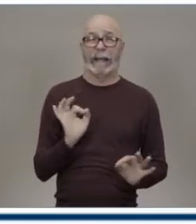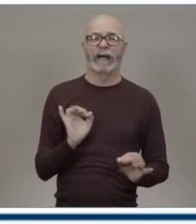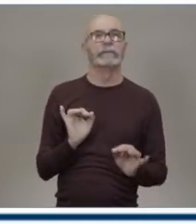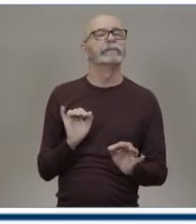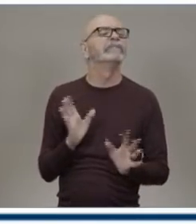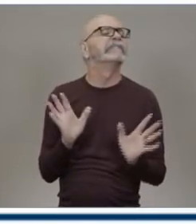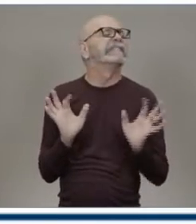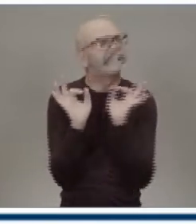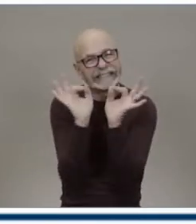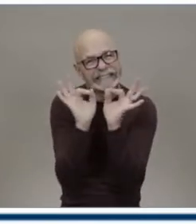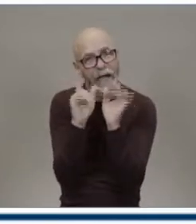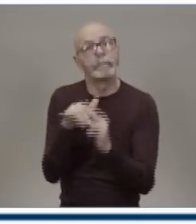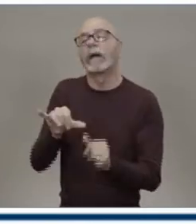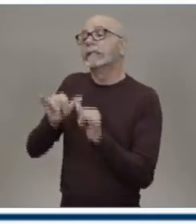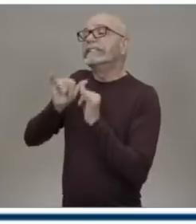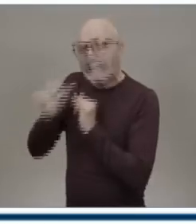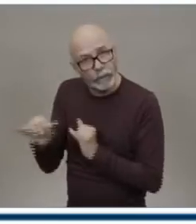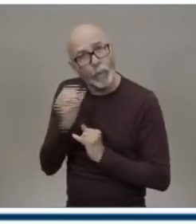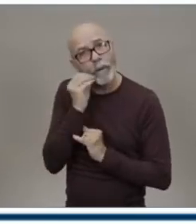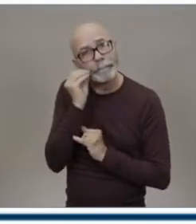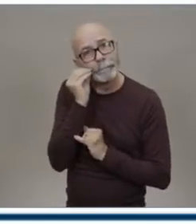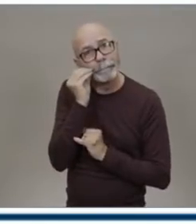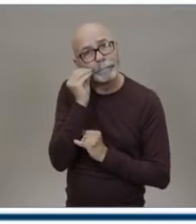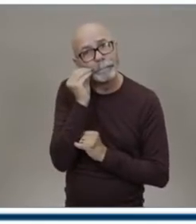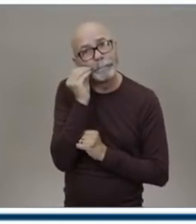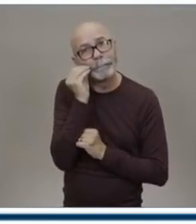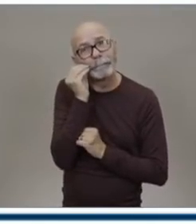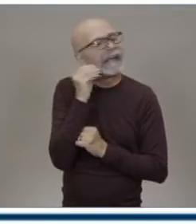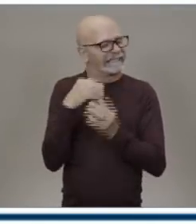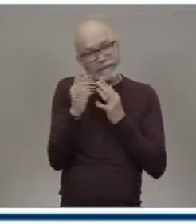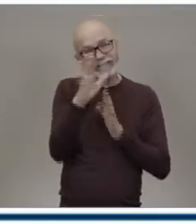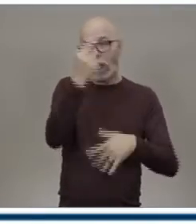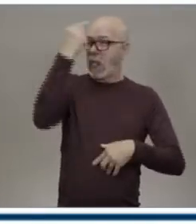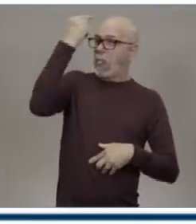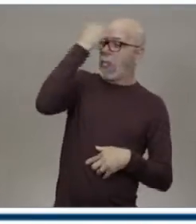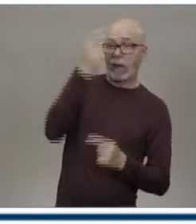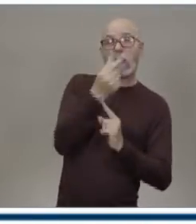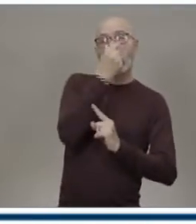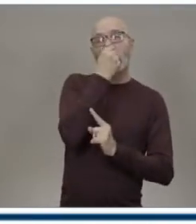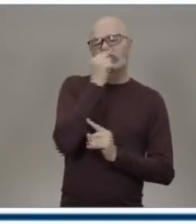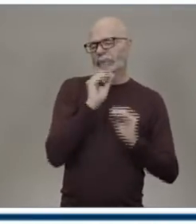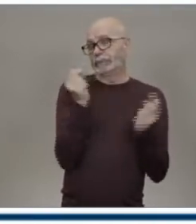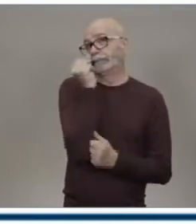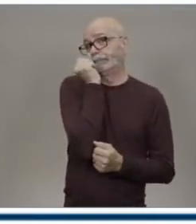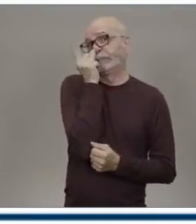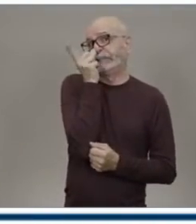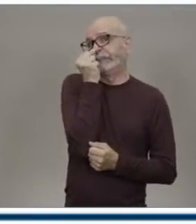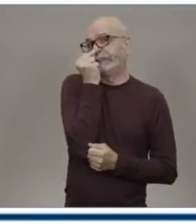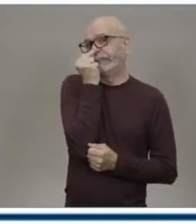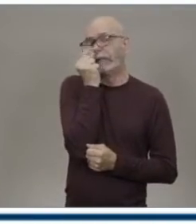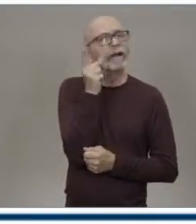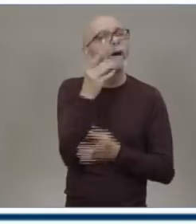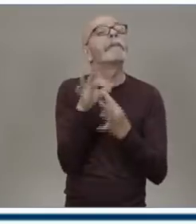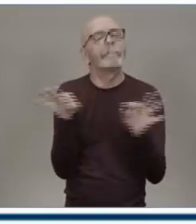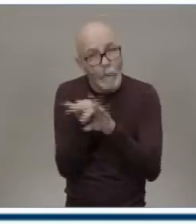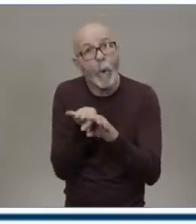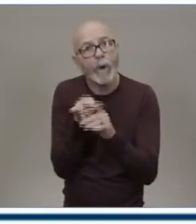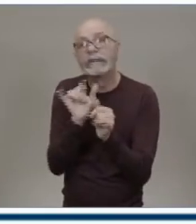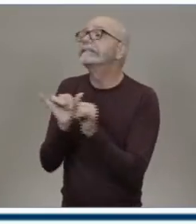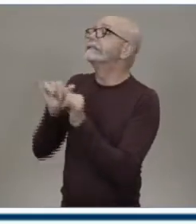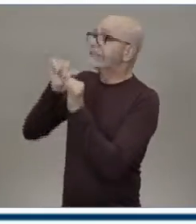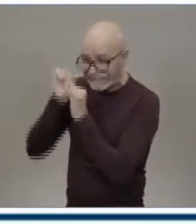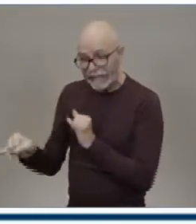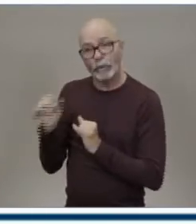away. Even if you think it's just a cold, it's important that you do this. Far better to be safe than